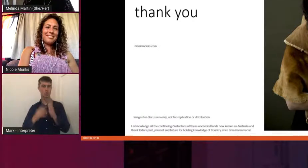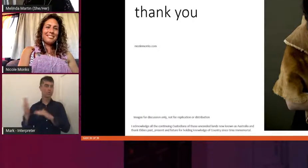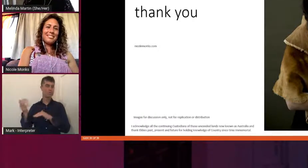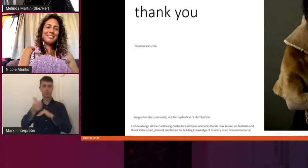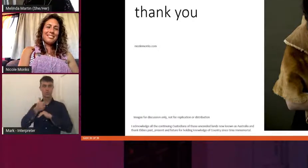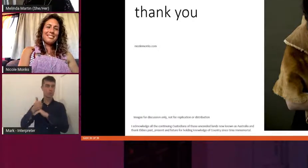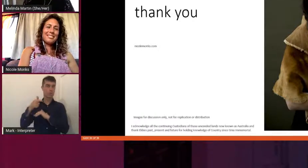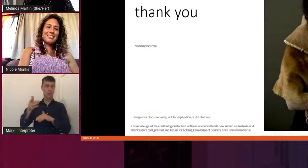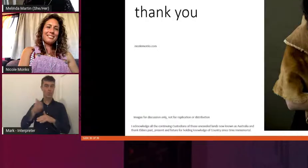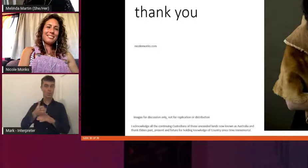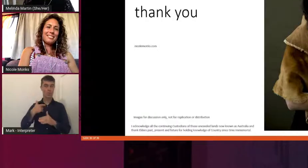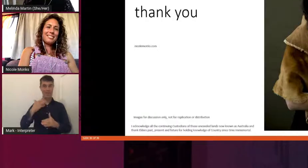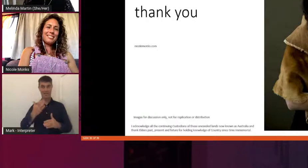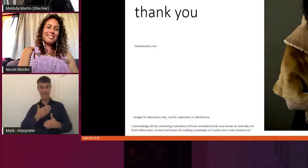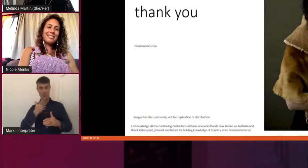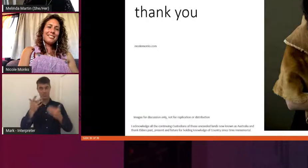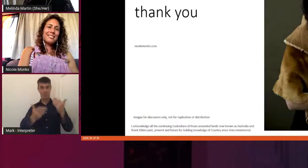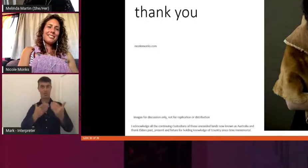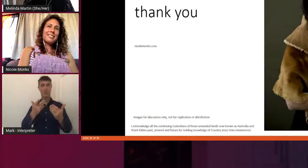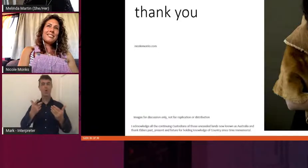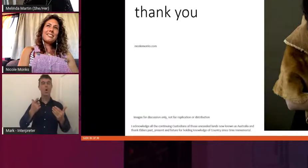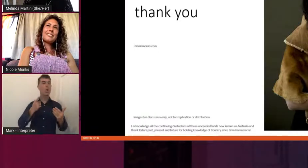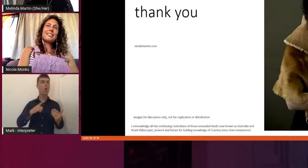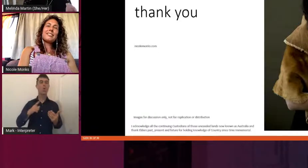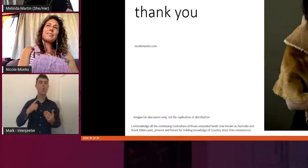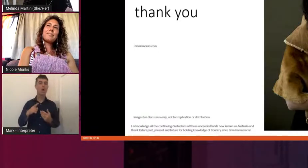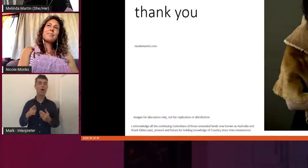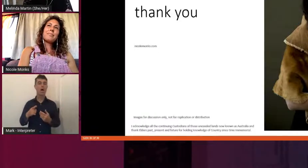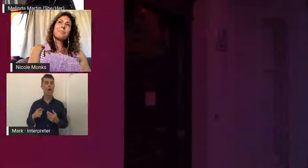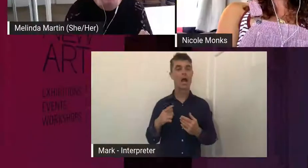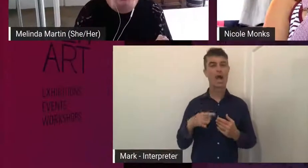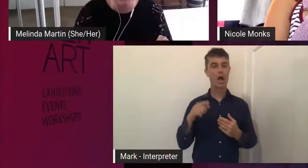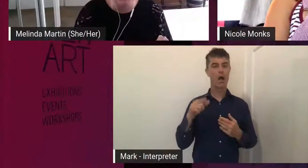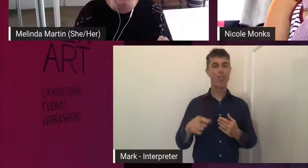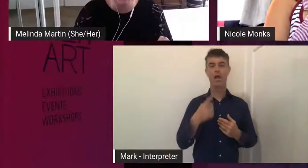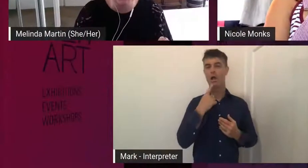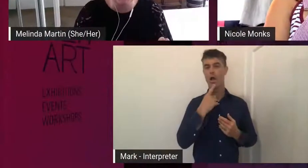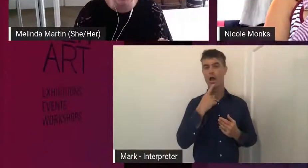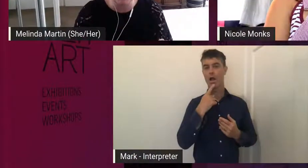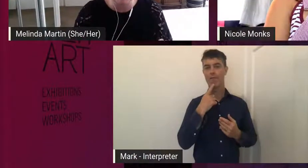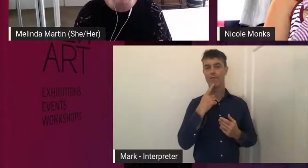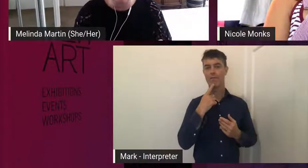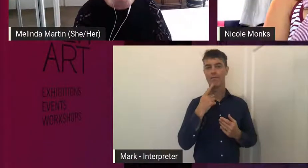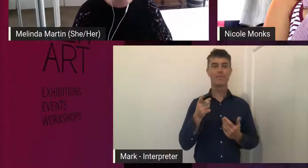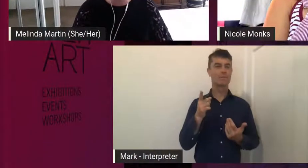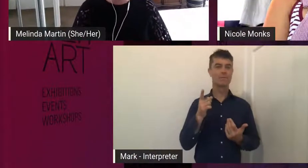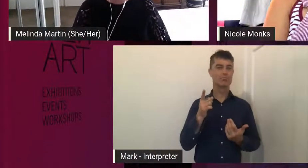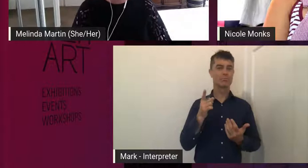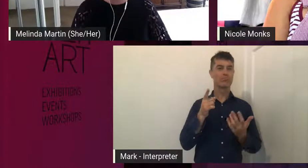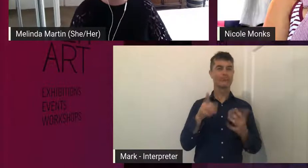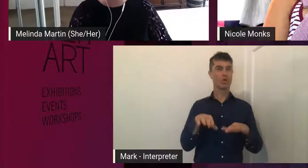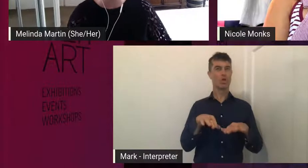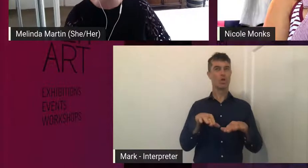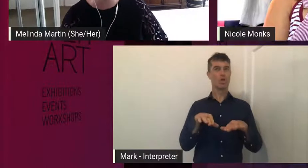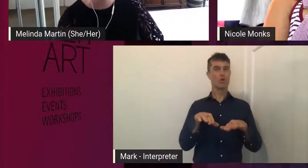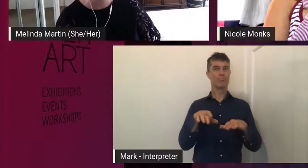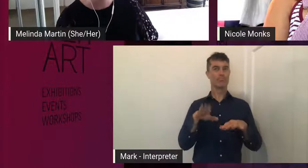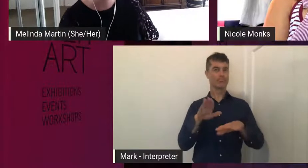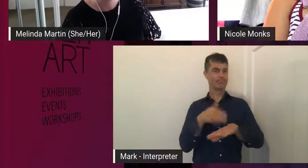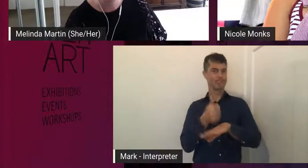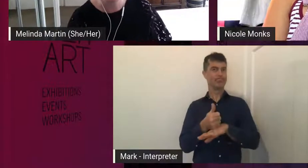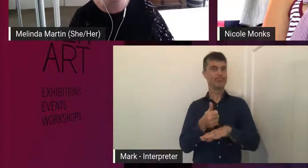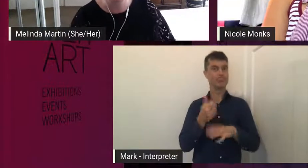in that process and why that kind of grounding is really important to presenting the work.